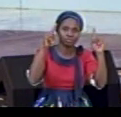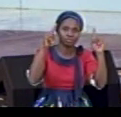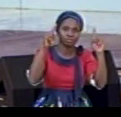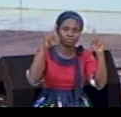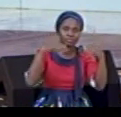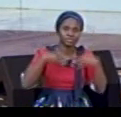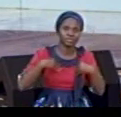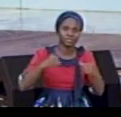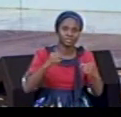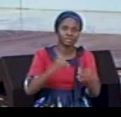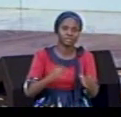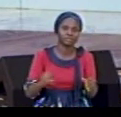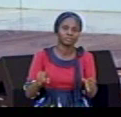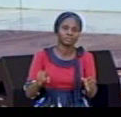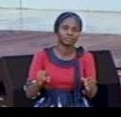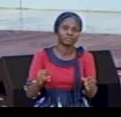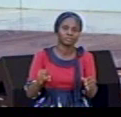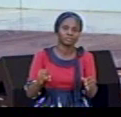Healing.